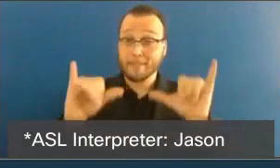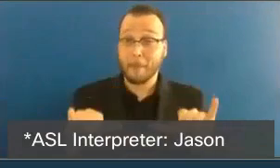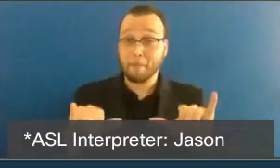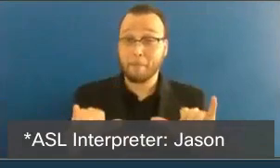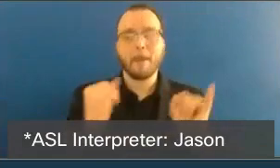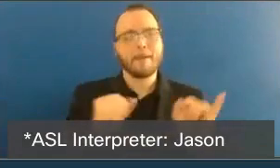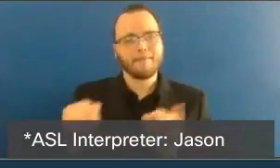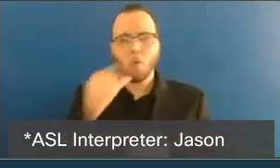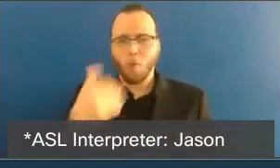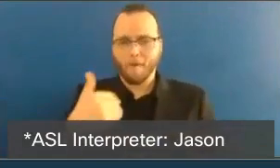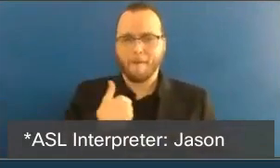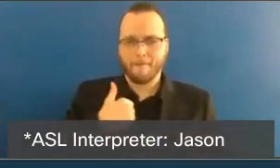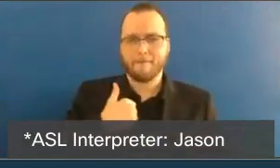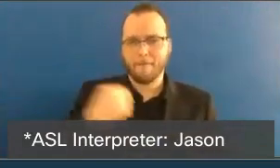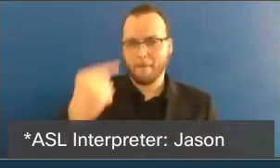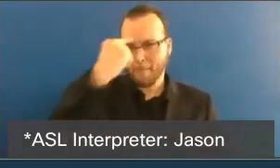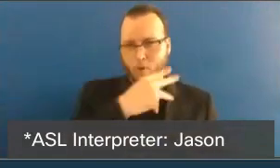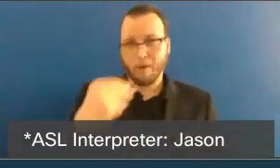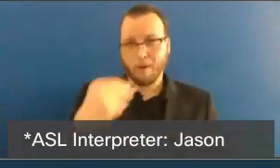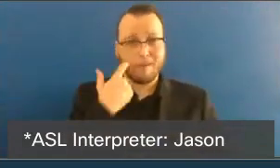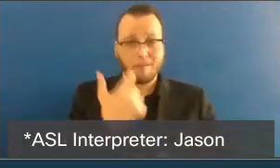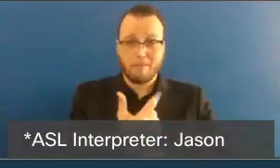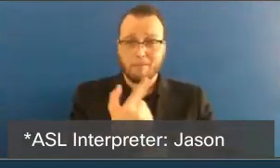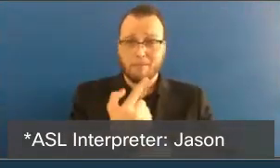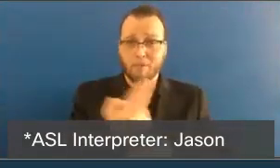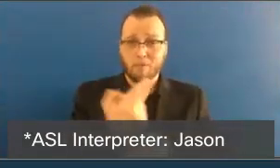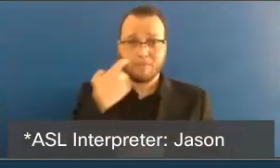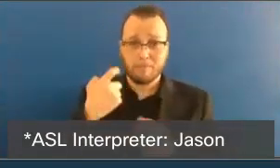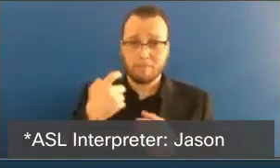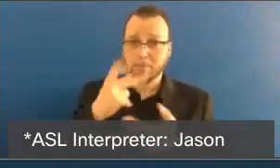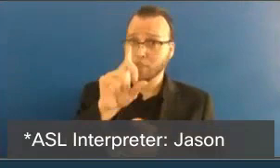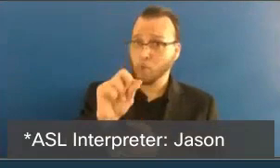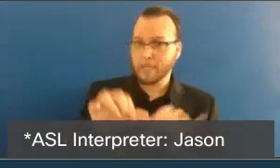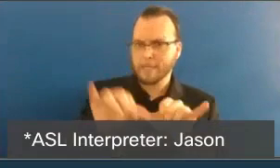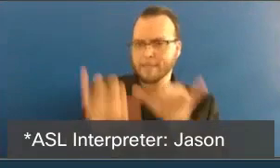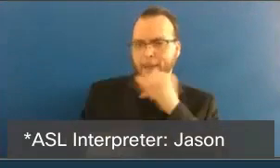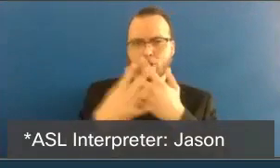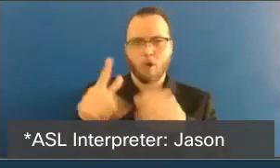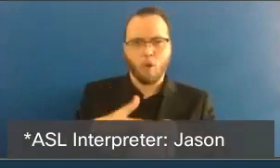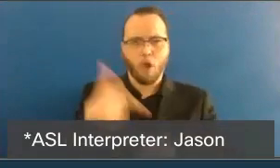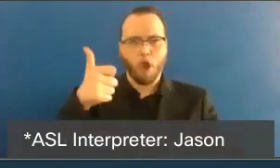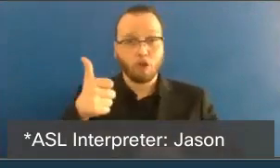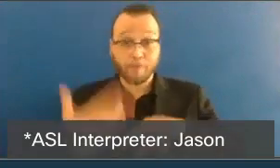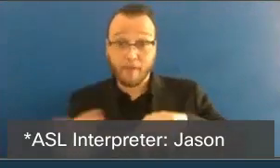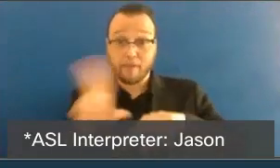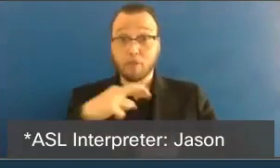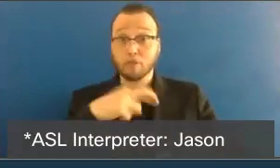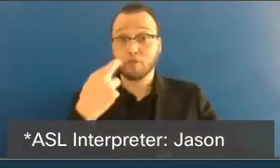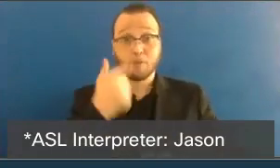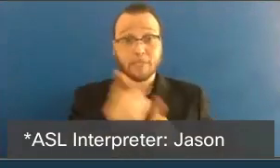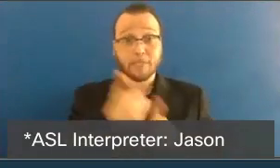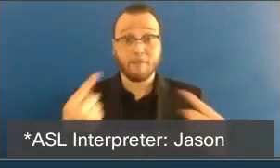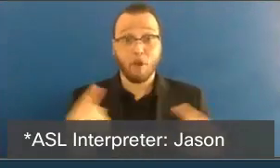mental and substance use disorders stay in jail longer, have an increased risk for self-harm, and receive